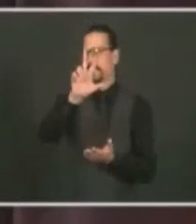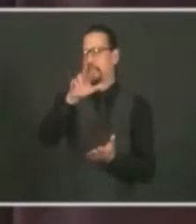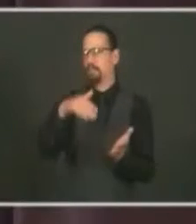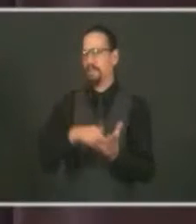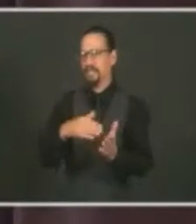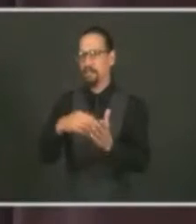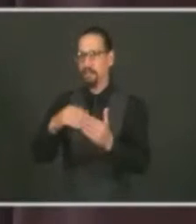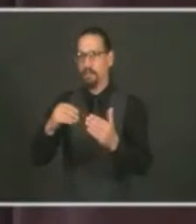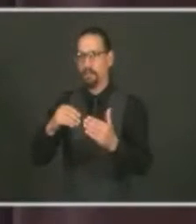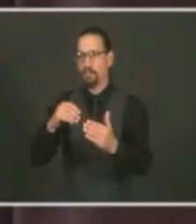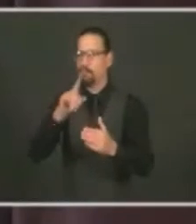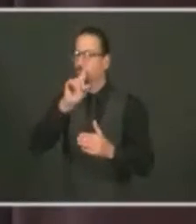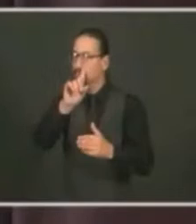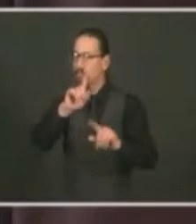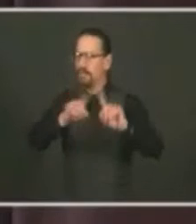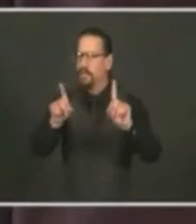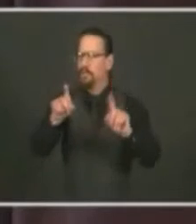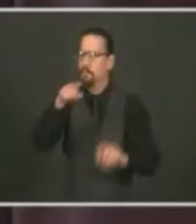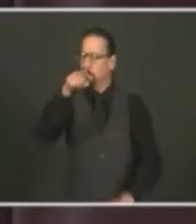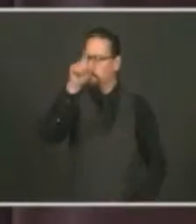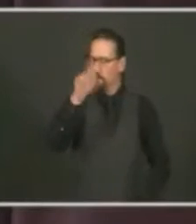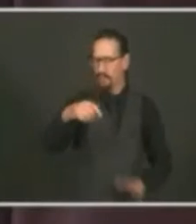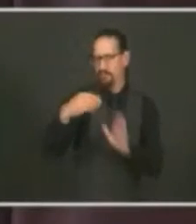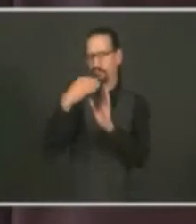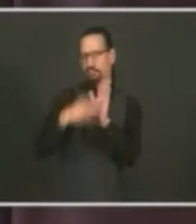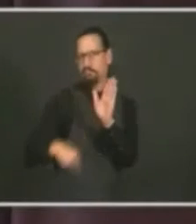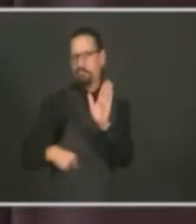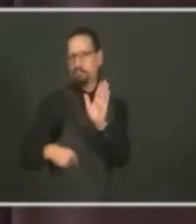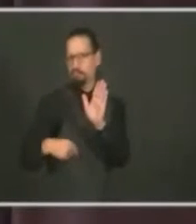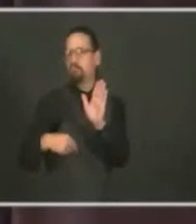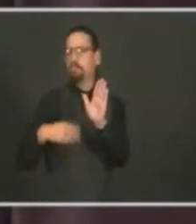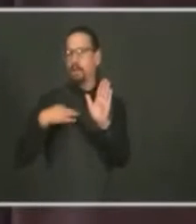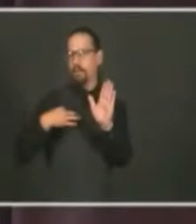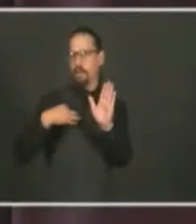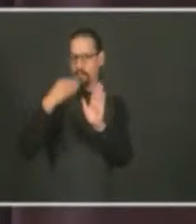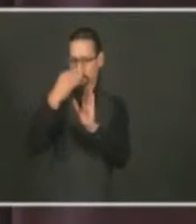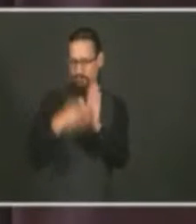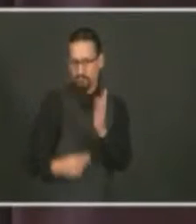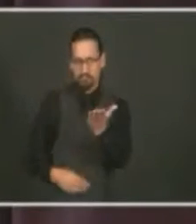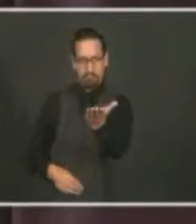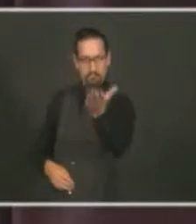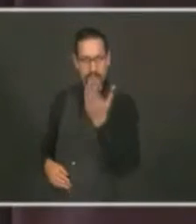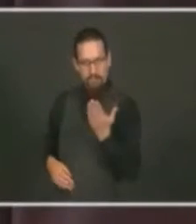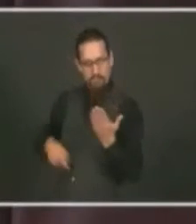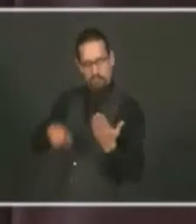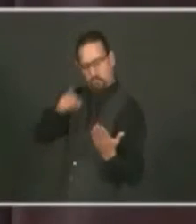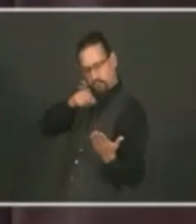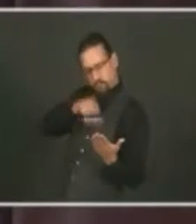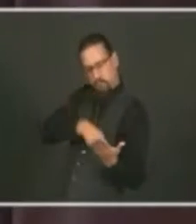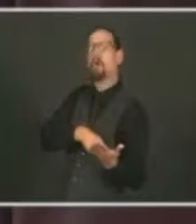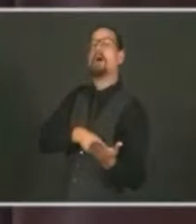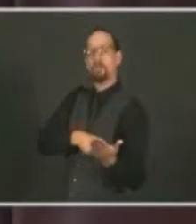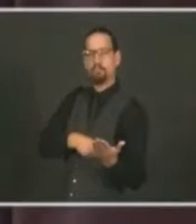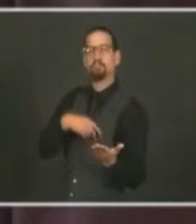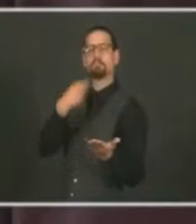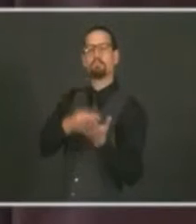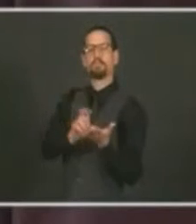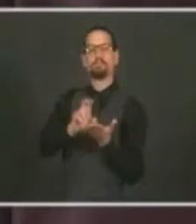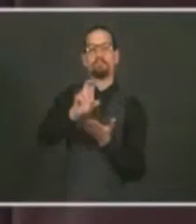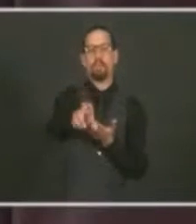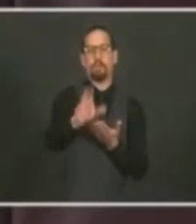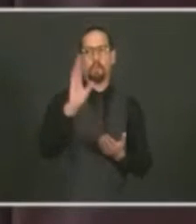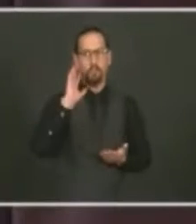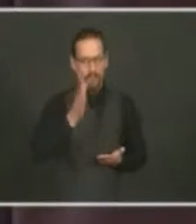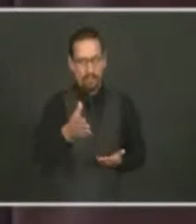you'll find out tomorrow if you receive a grant. If you haven't yet done it, but you think it's interesting for